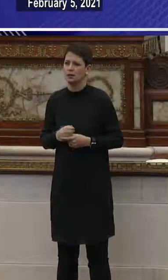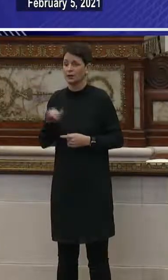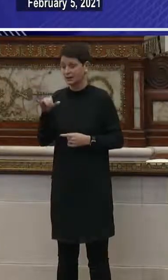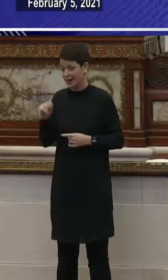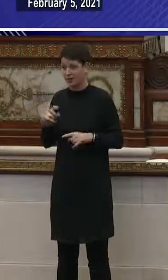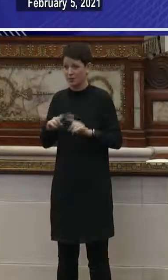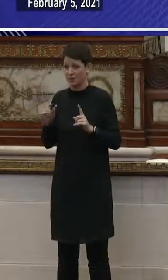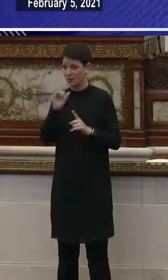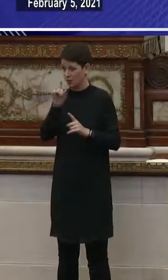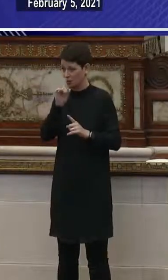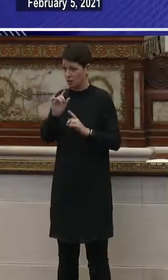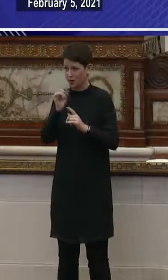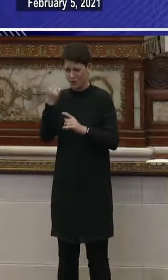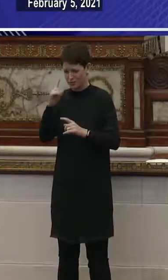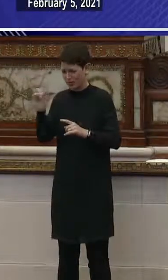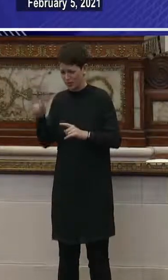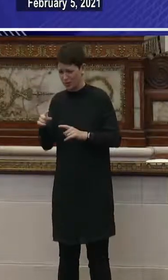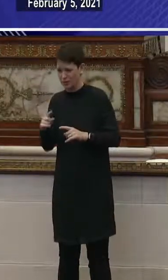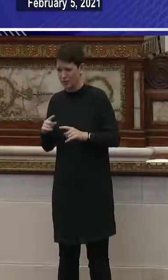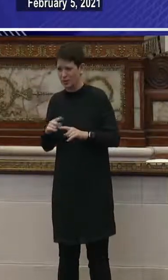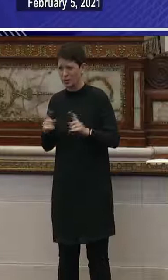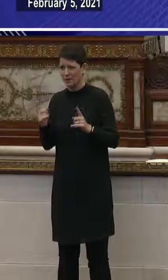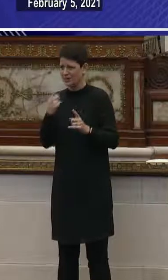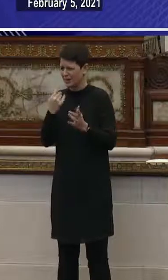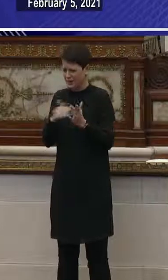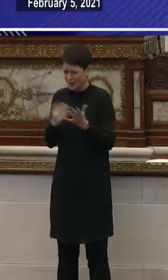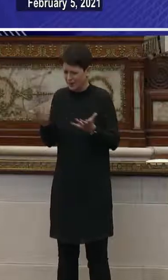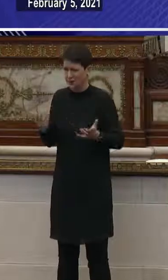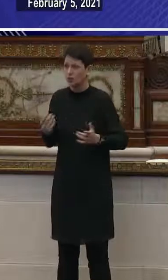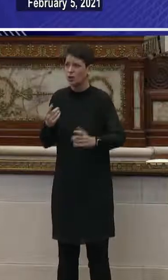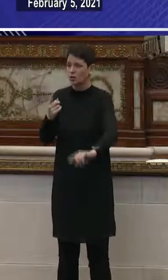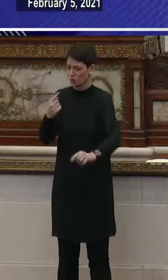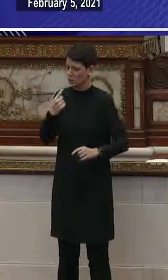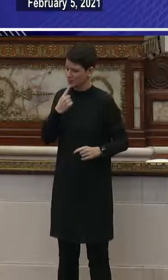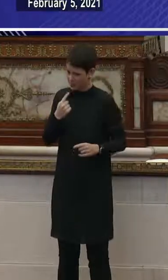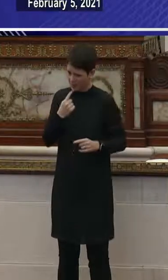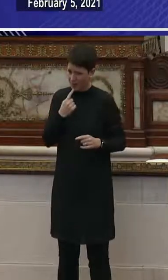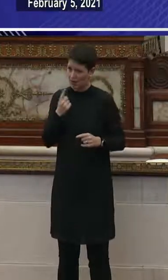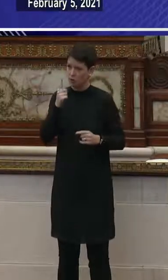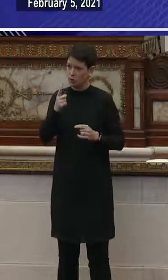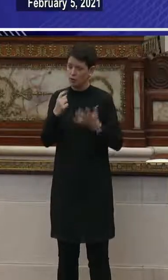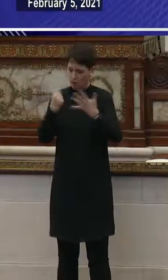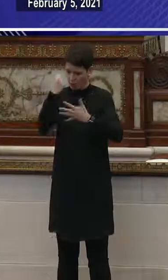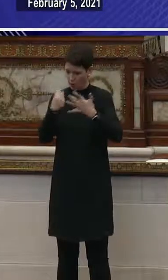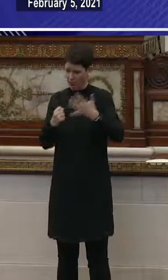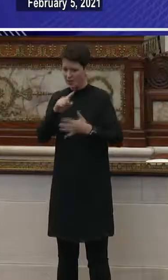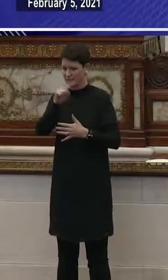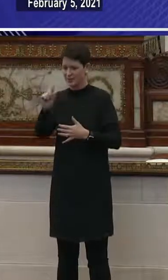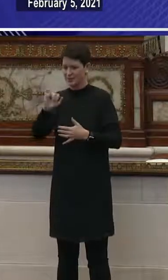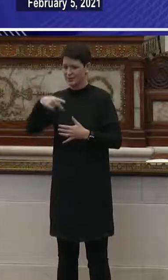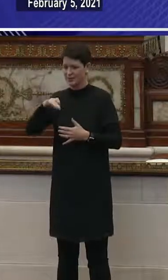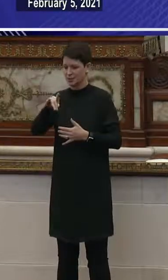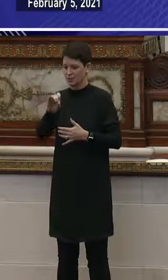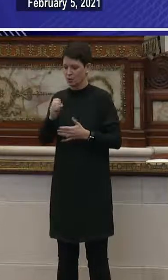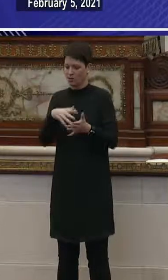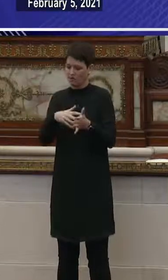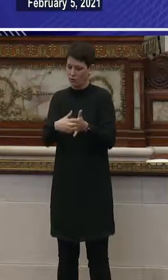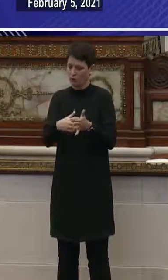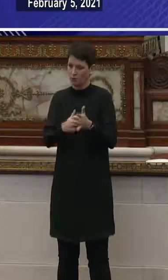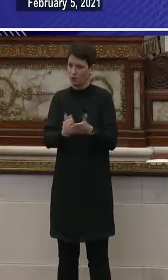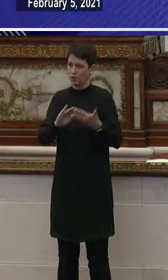Yes, but I'm not quite sure I understand the question. Can you phrase it again? So you'll say that you are prioritizing zip codes of